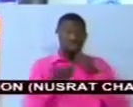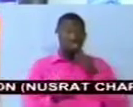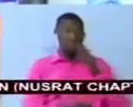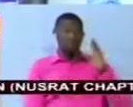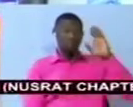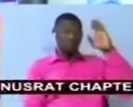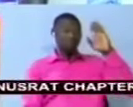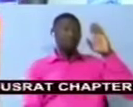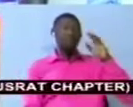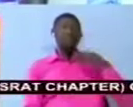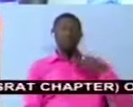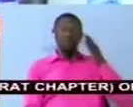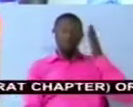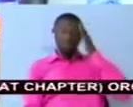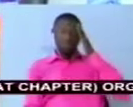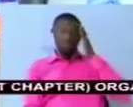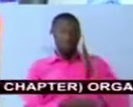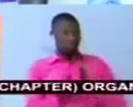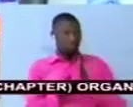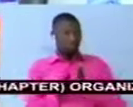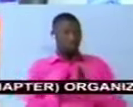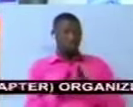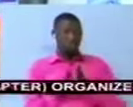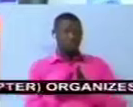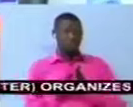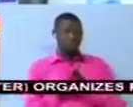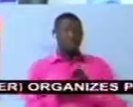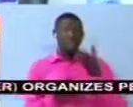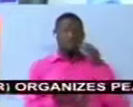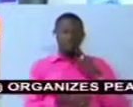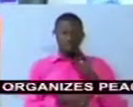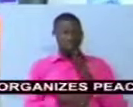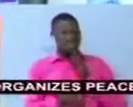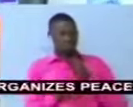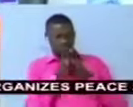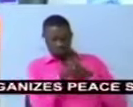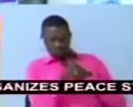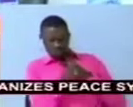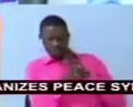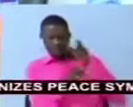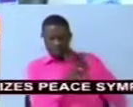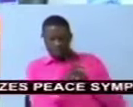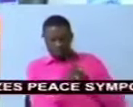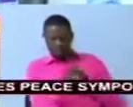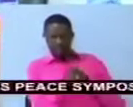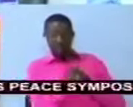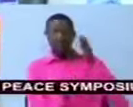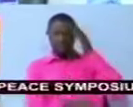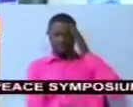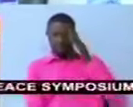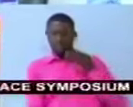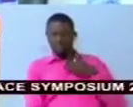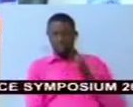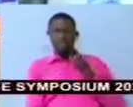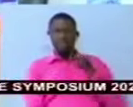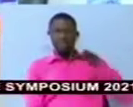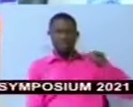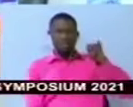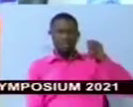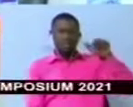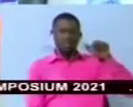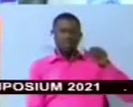ne. But I know that. Suma ko doon jeñ nit. If I am to accuse anybody. NIA la ko jeñ. I will just accuse the